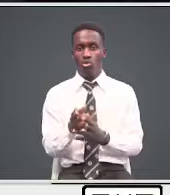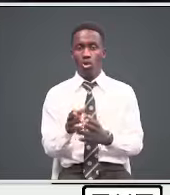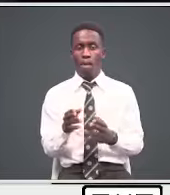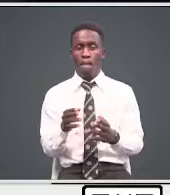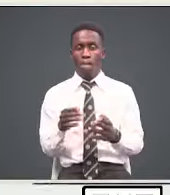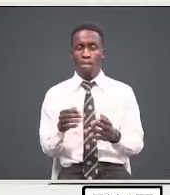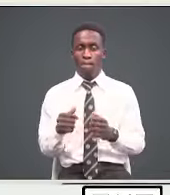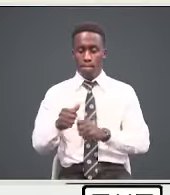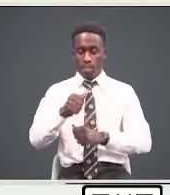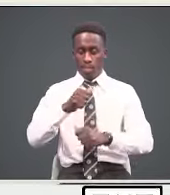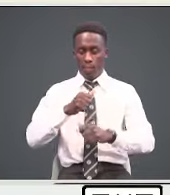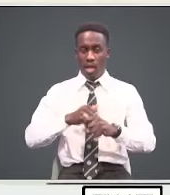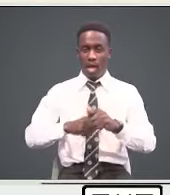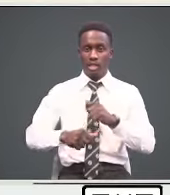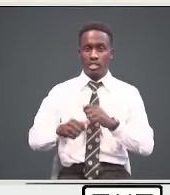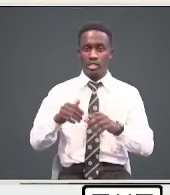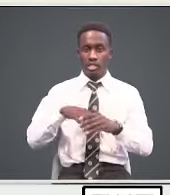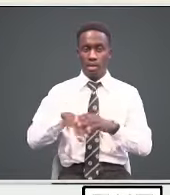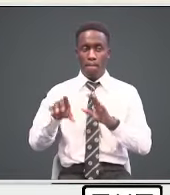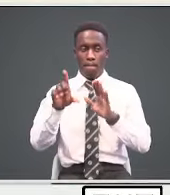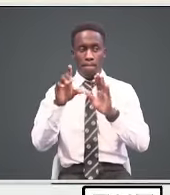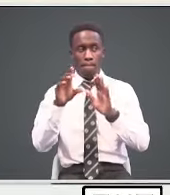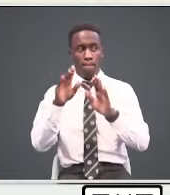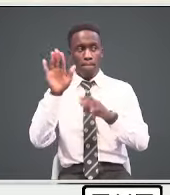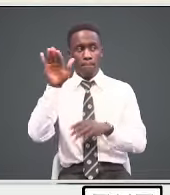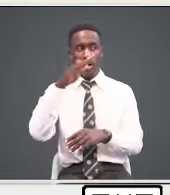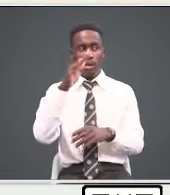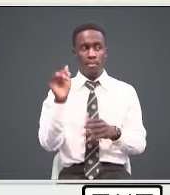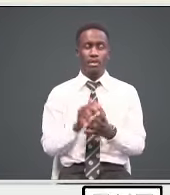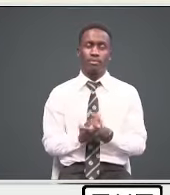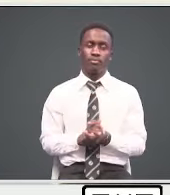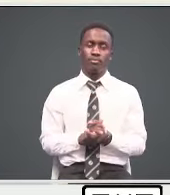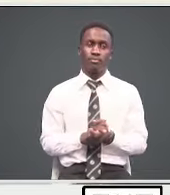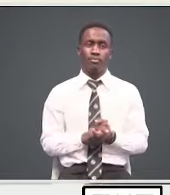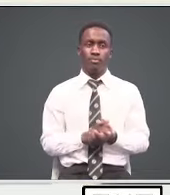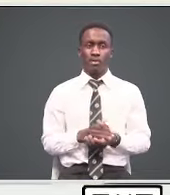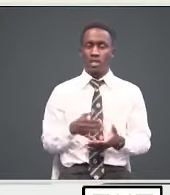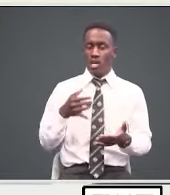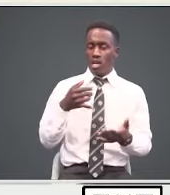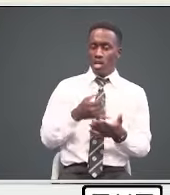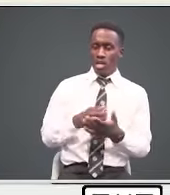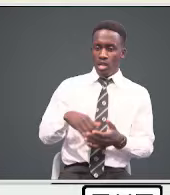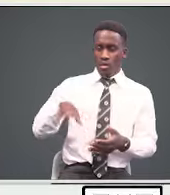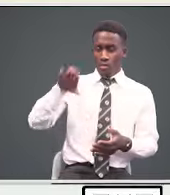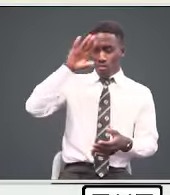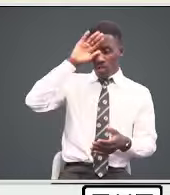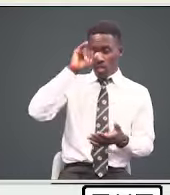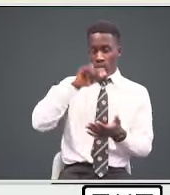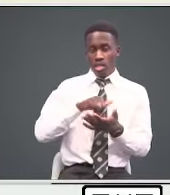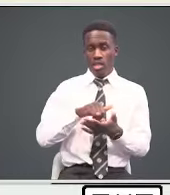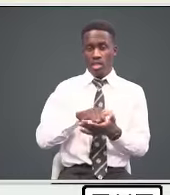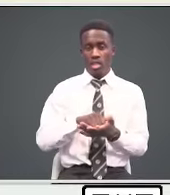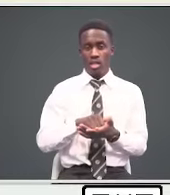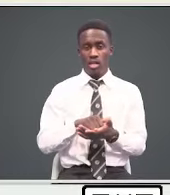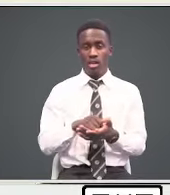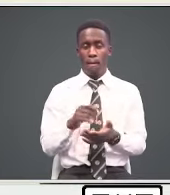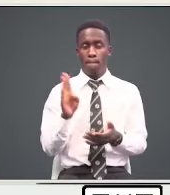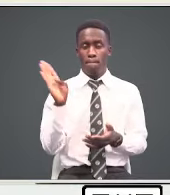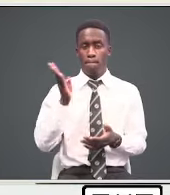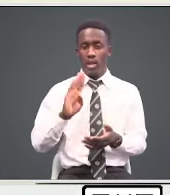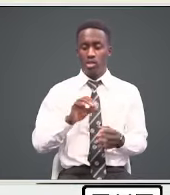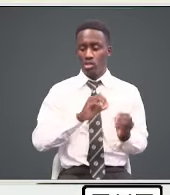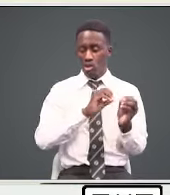existing legislation. And it's unfortunate that SACO has lost billions. It's unfortunate they lost. And